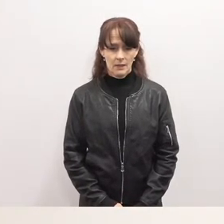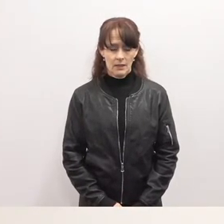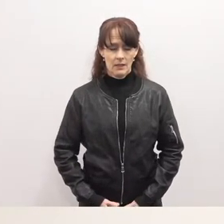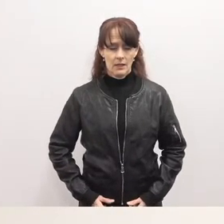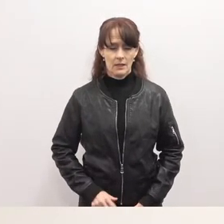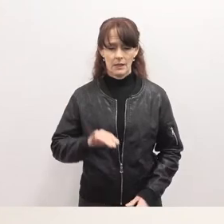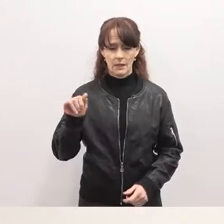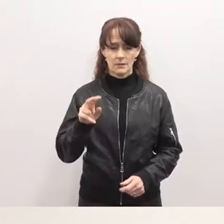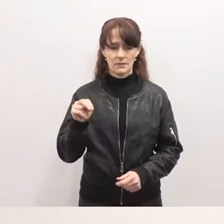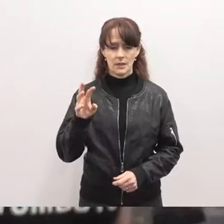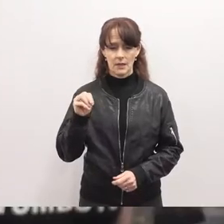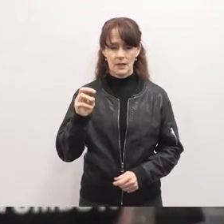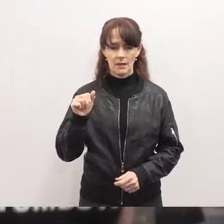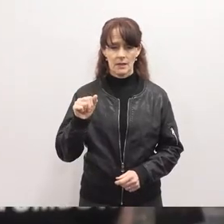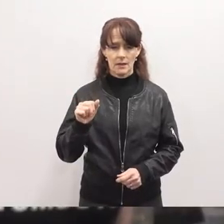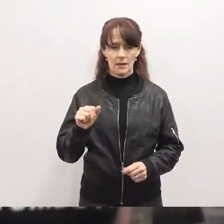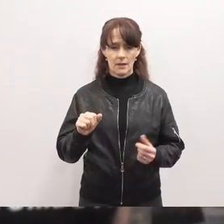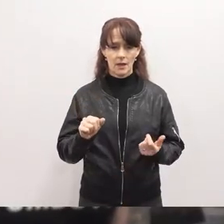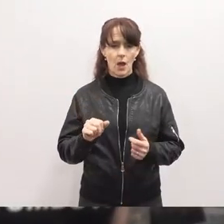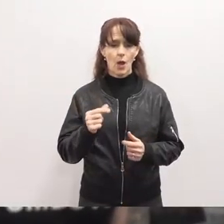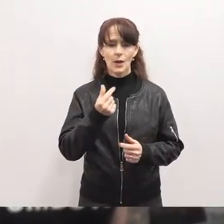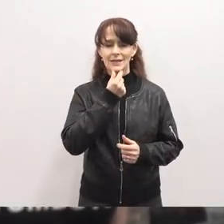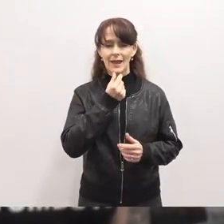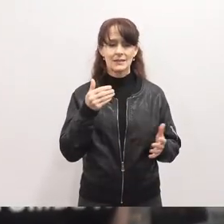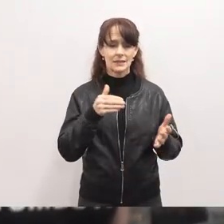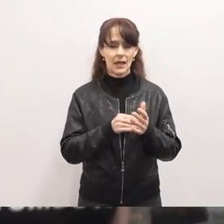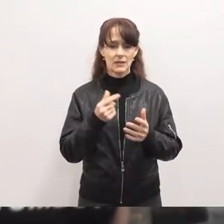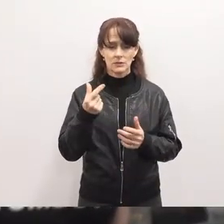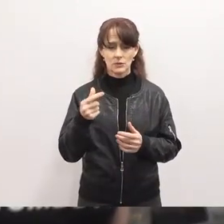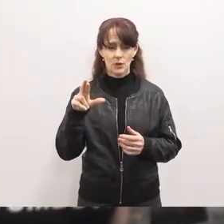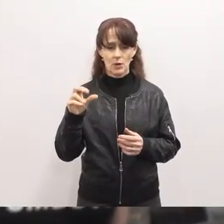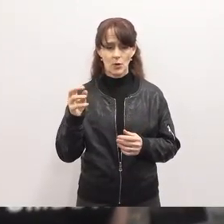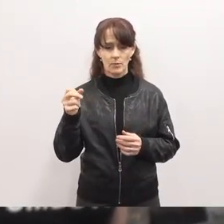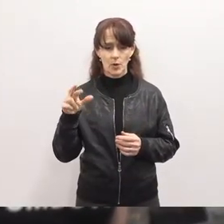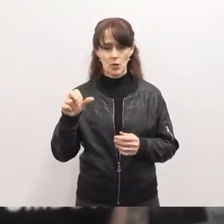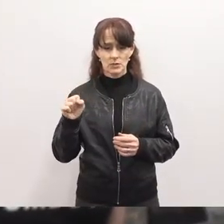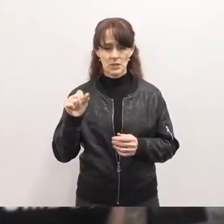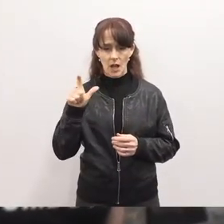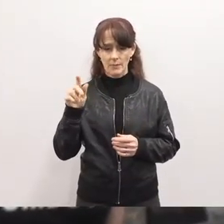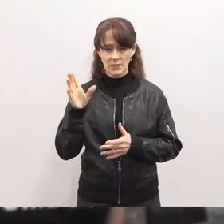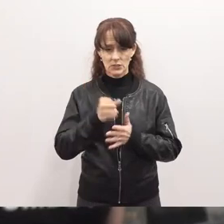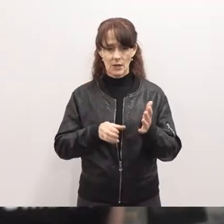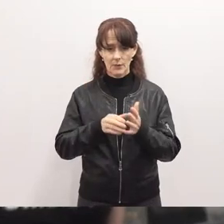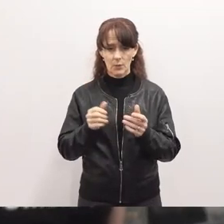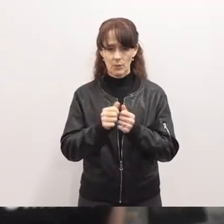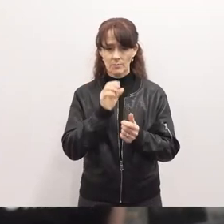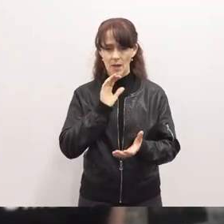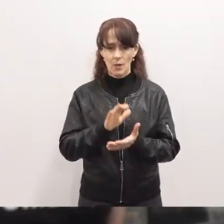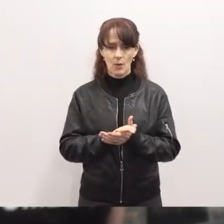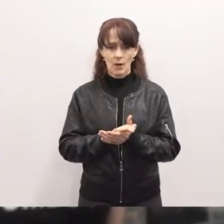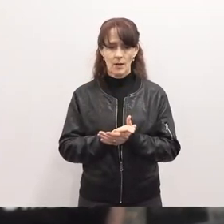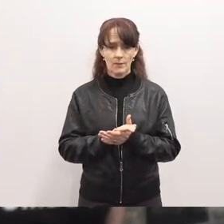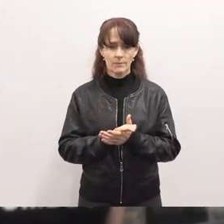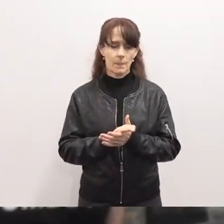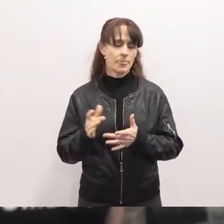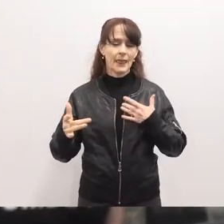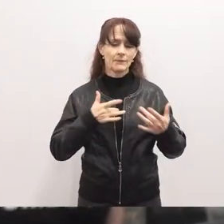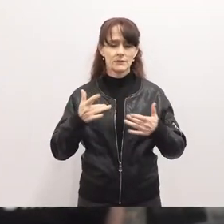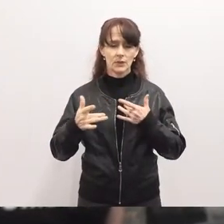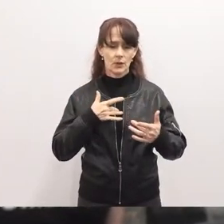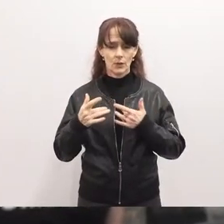I'm Jen Martinez, Gays Against Groomers Long Beach co-chapter leader with my wife. We've received many concerns from local parents about what